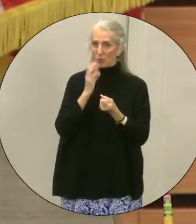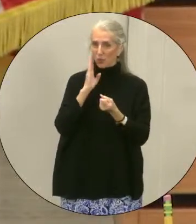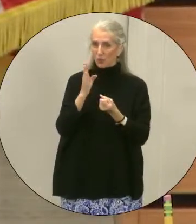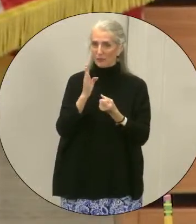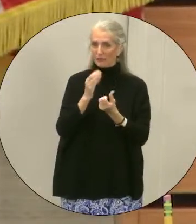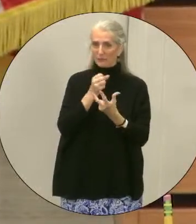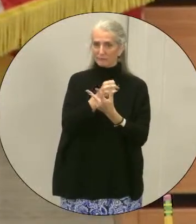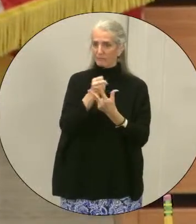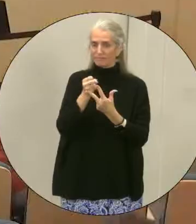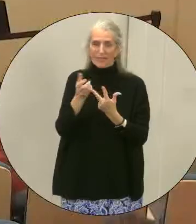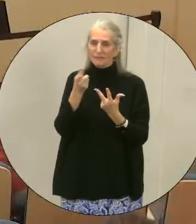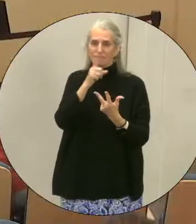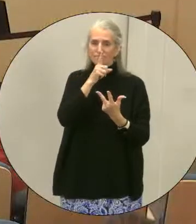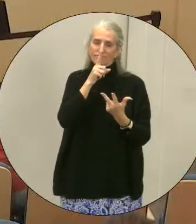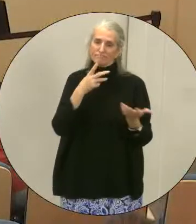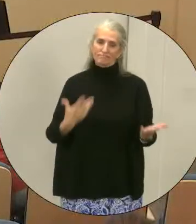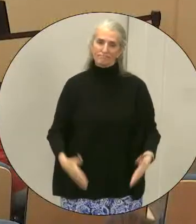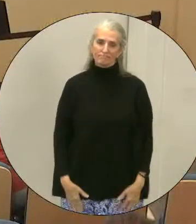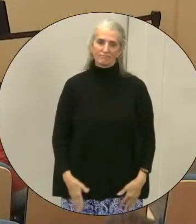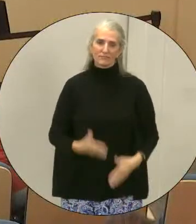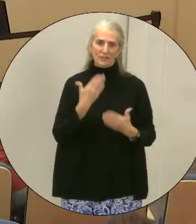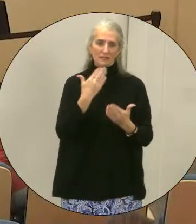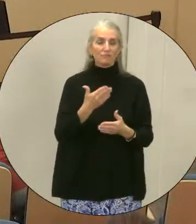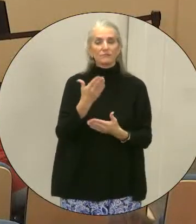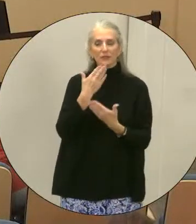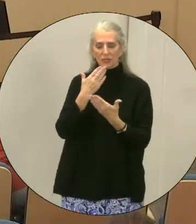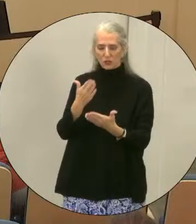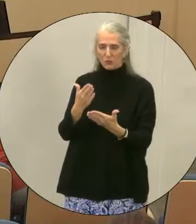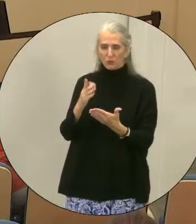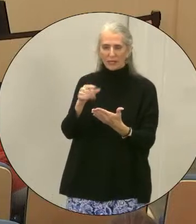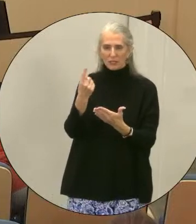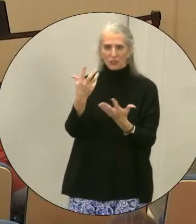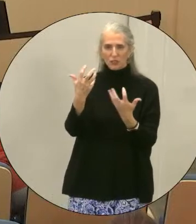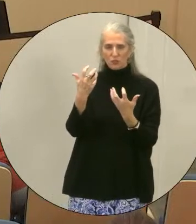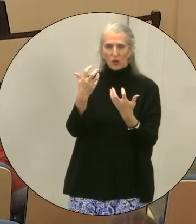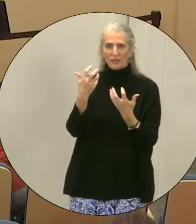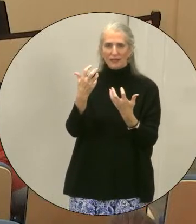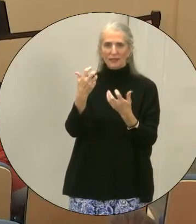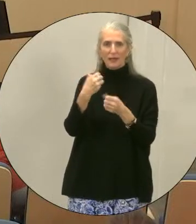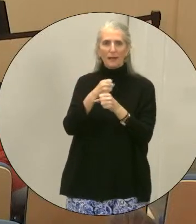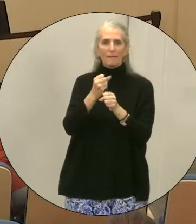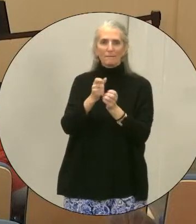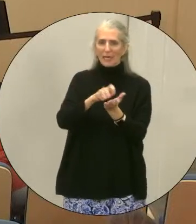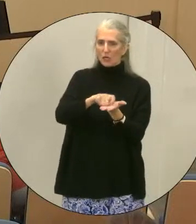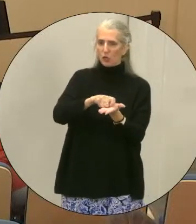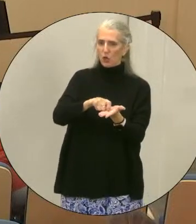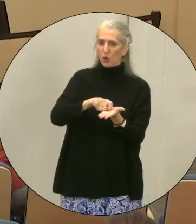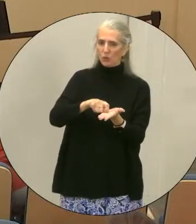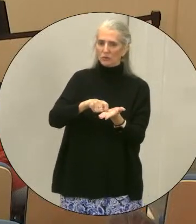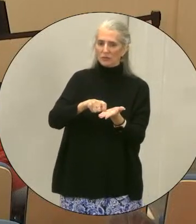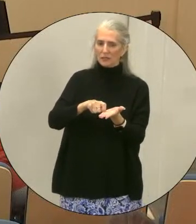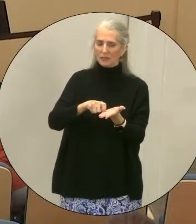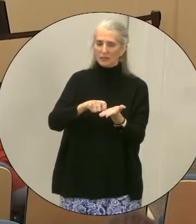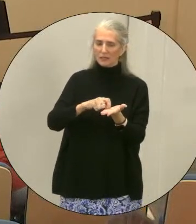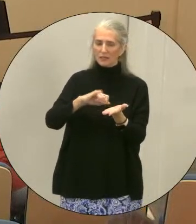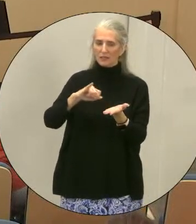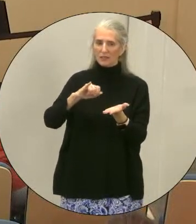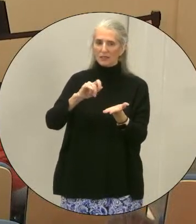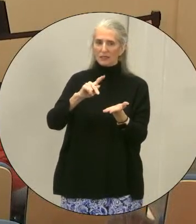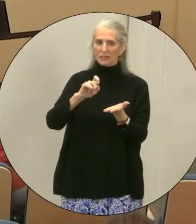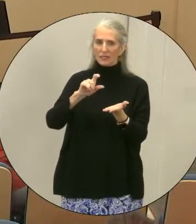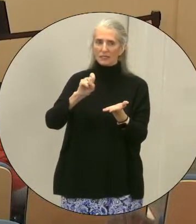but thank you. Thank you. I just want to make a note that Trustee Johnson has been on the